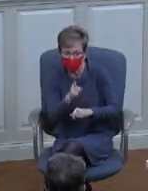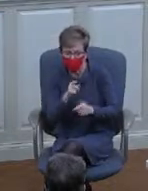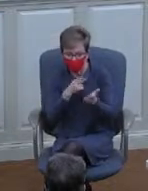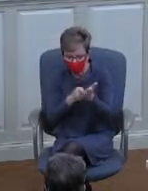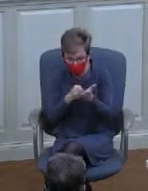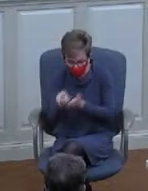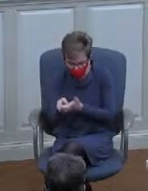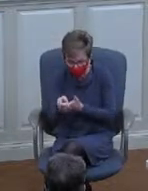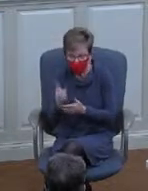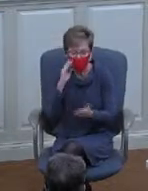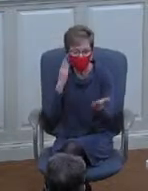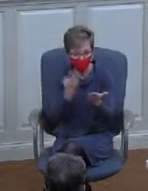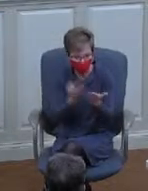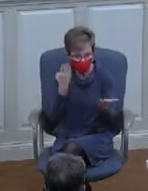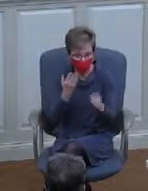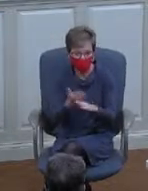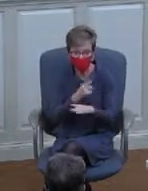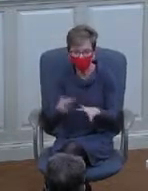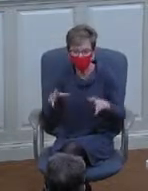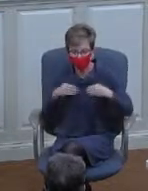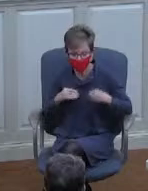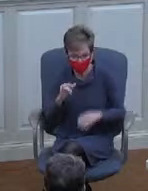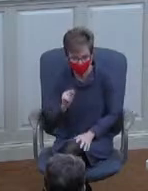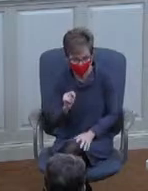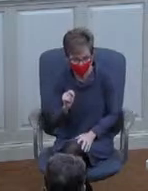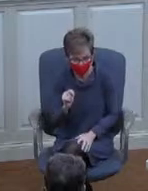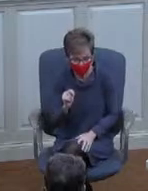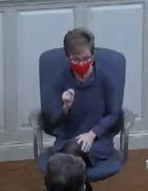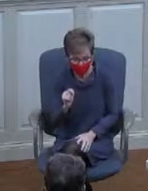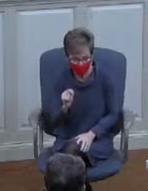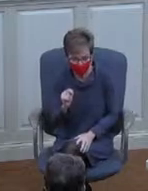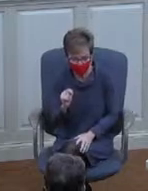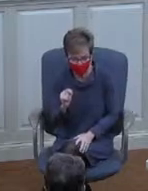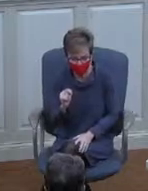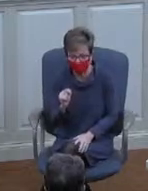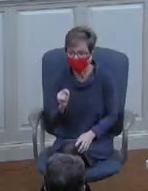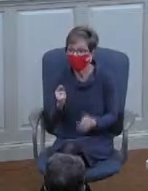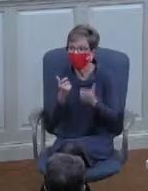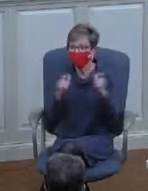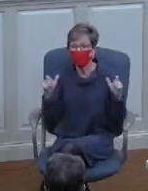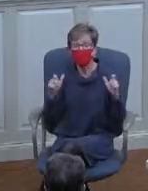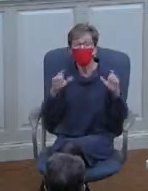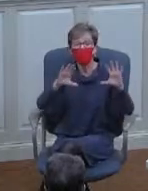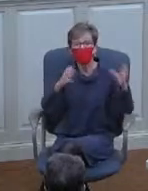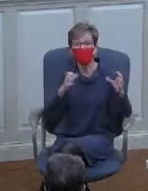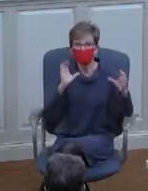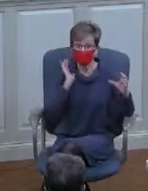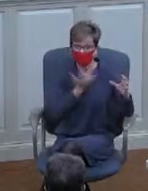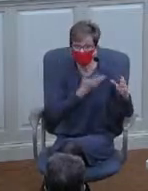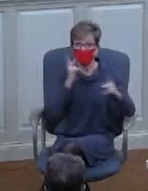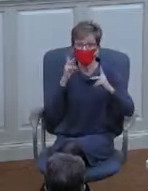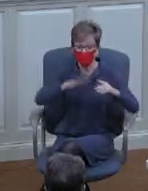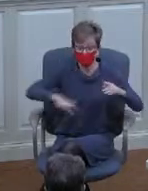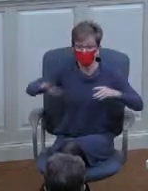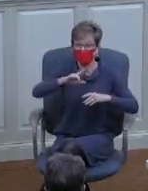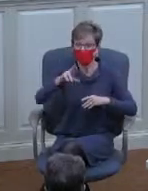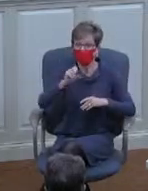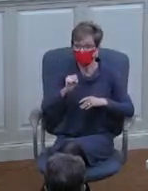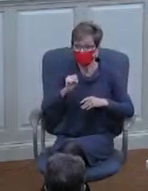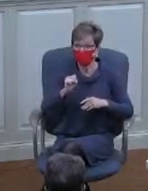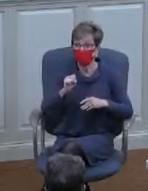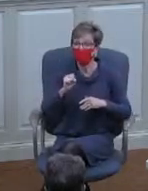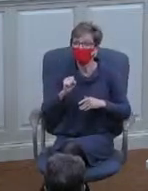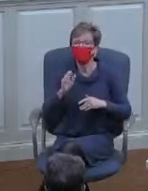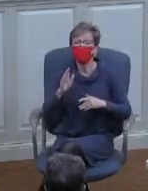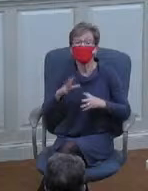must be proved before acceptance. Large segments of our people are willing inheritors of